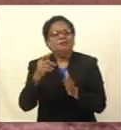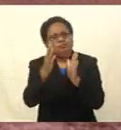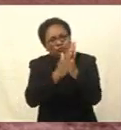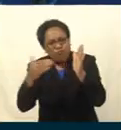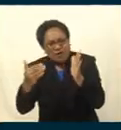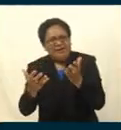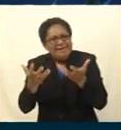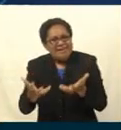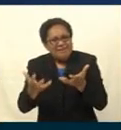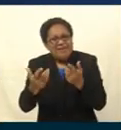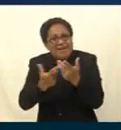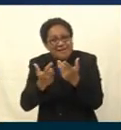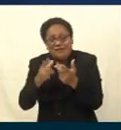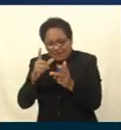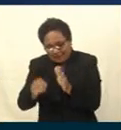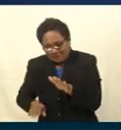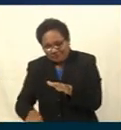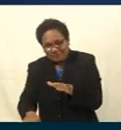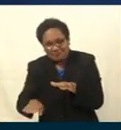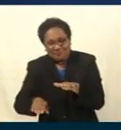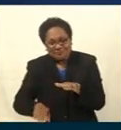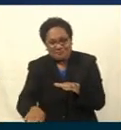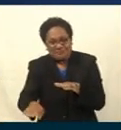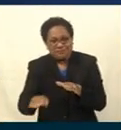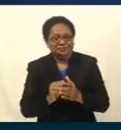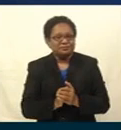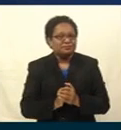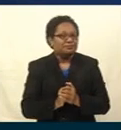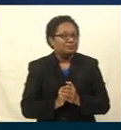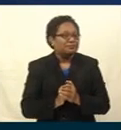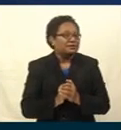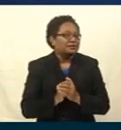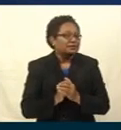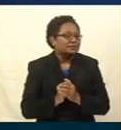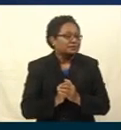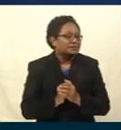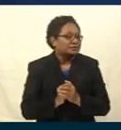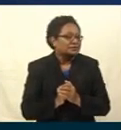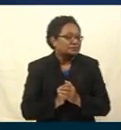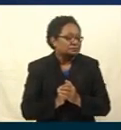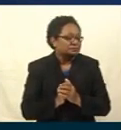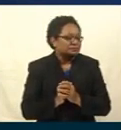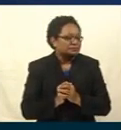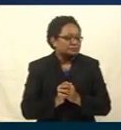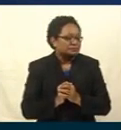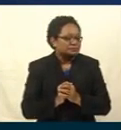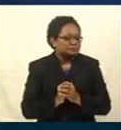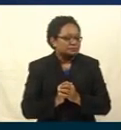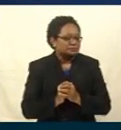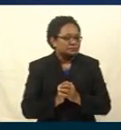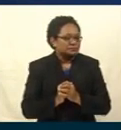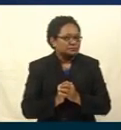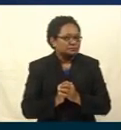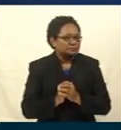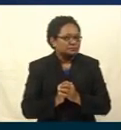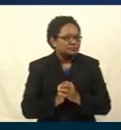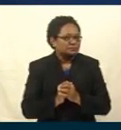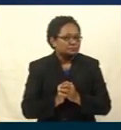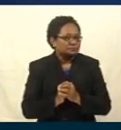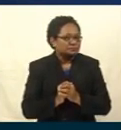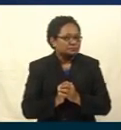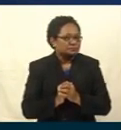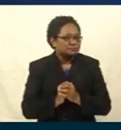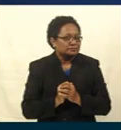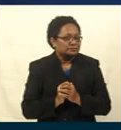pass through. So we did a geotechnical investigation at the slip site itself,